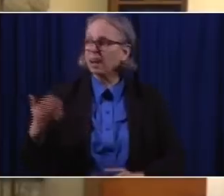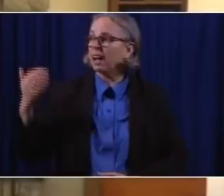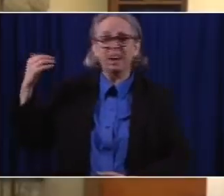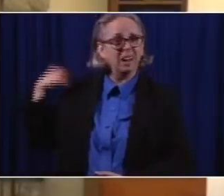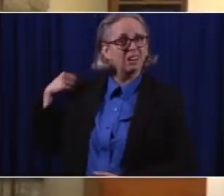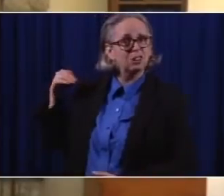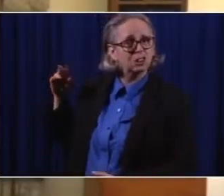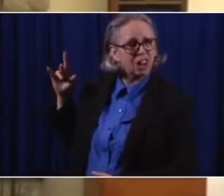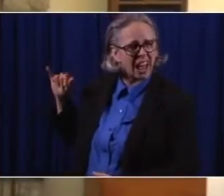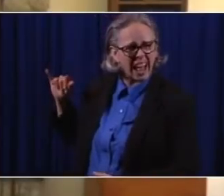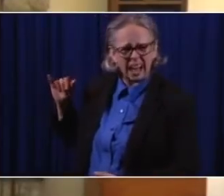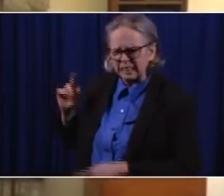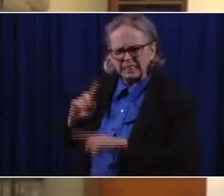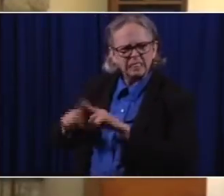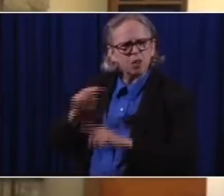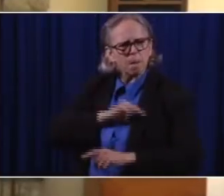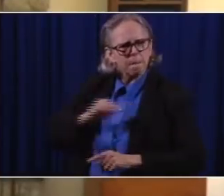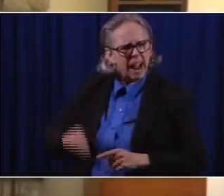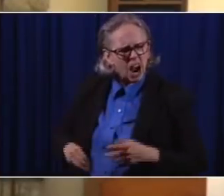their city,